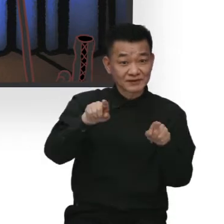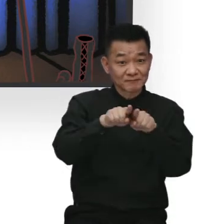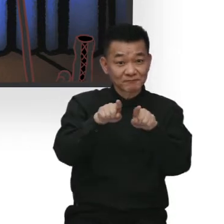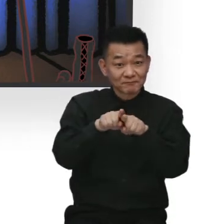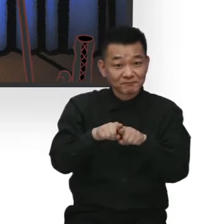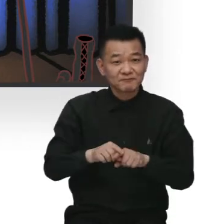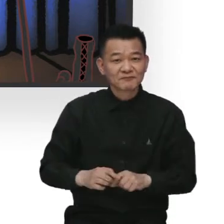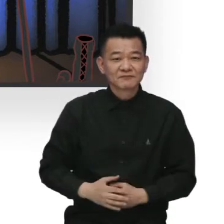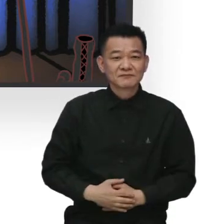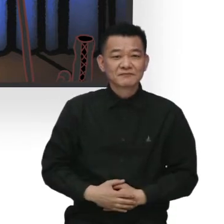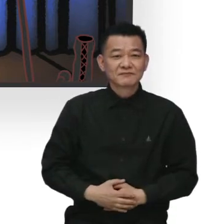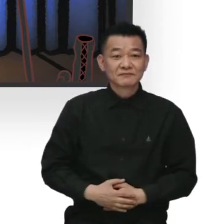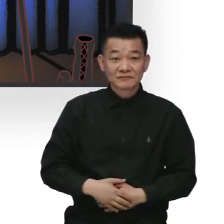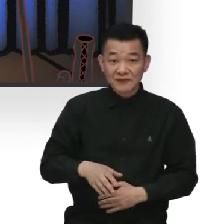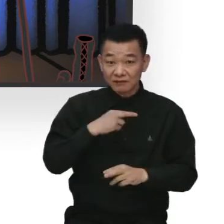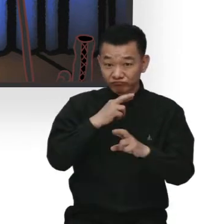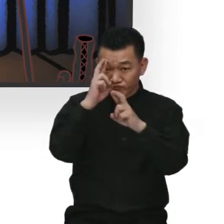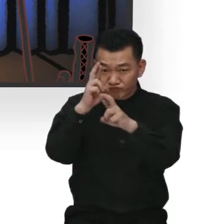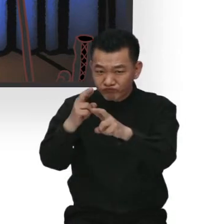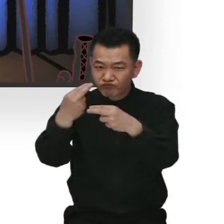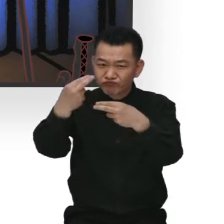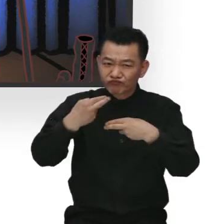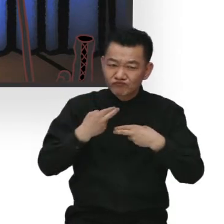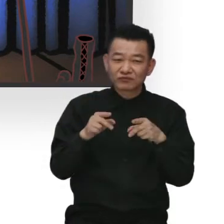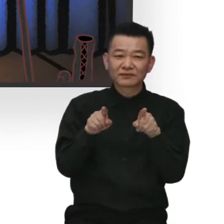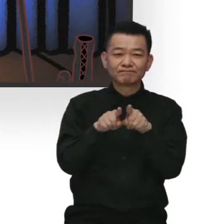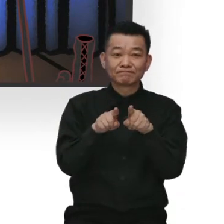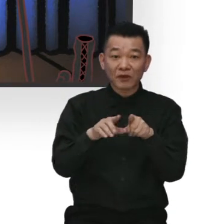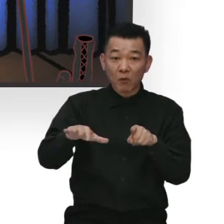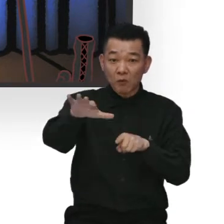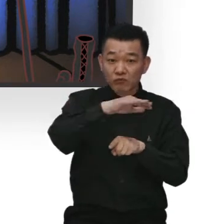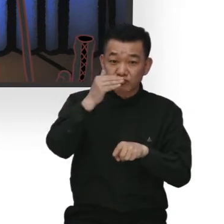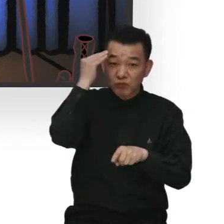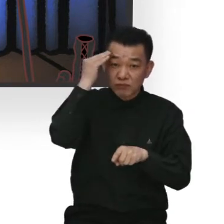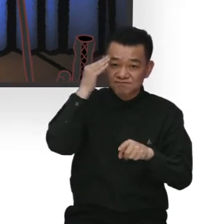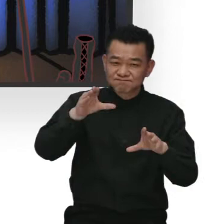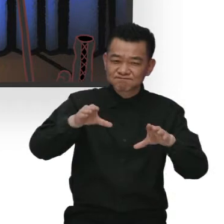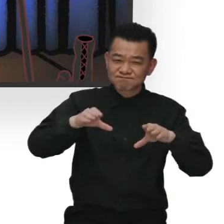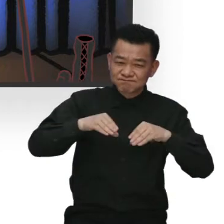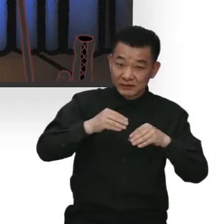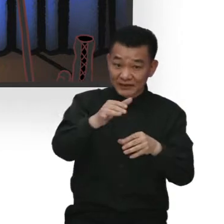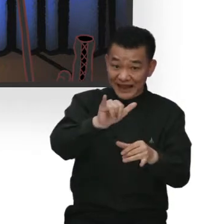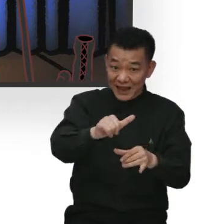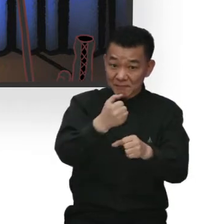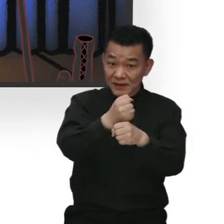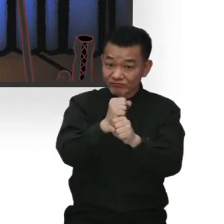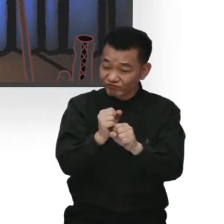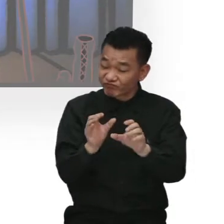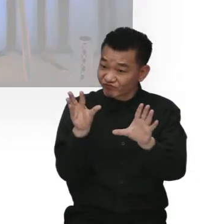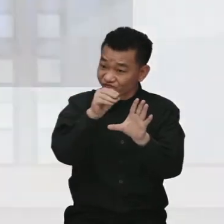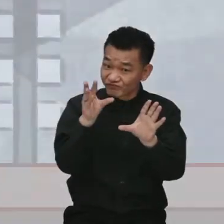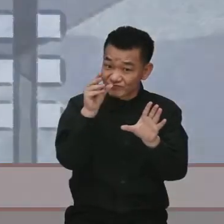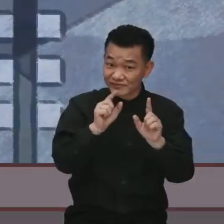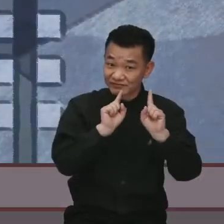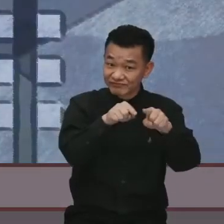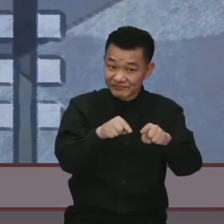they are and a society that respects them. Are you also contributing for such a society?